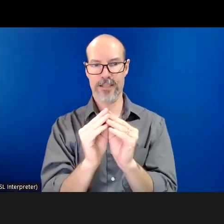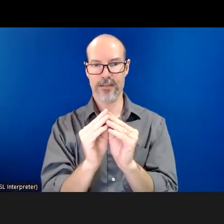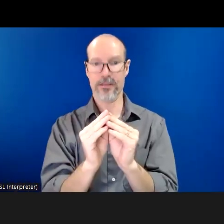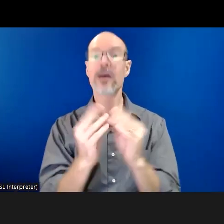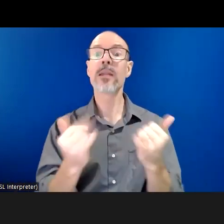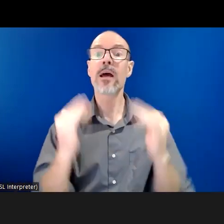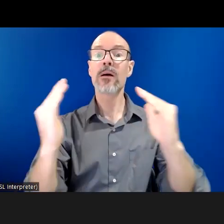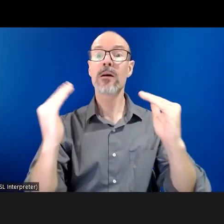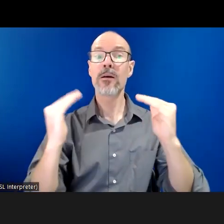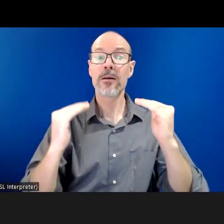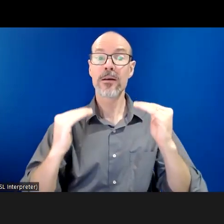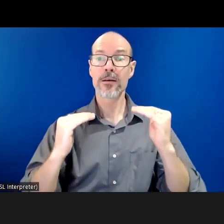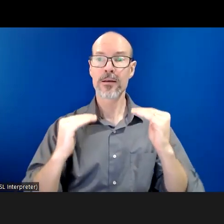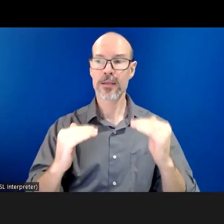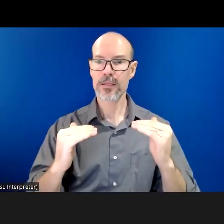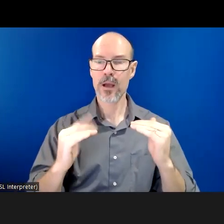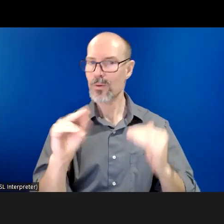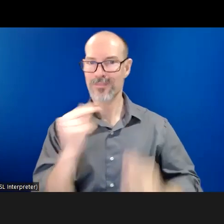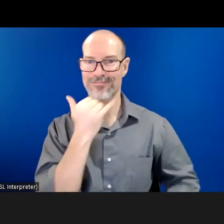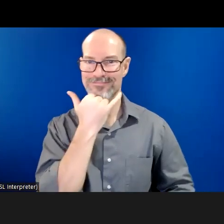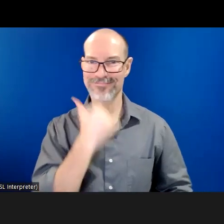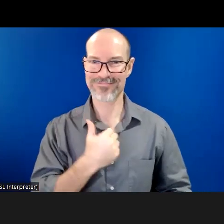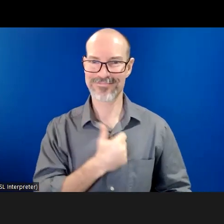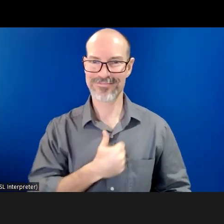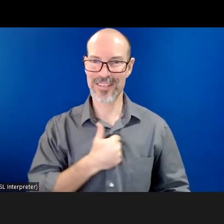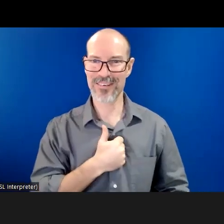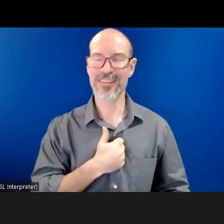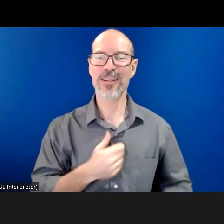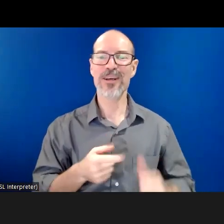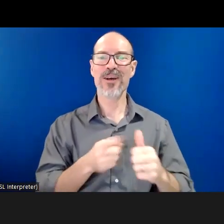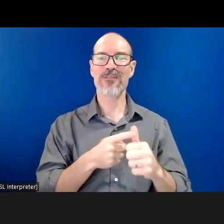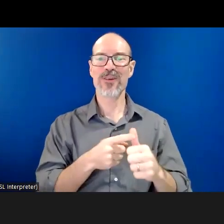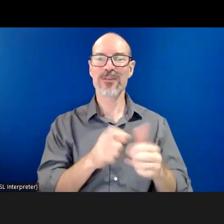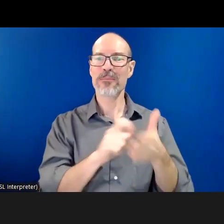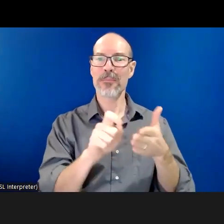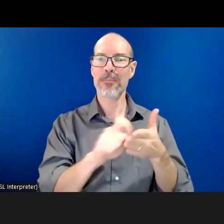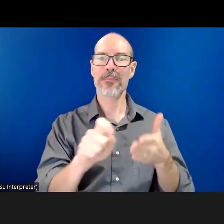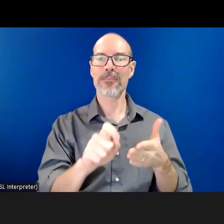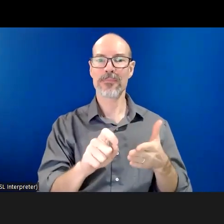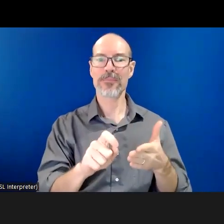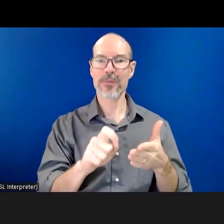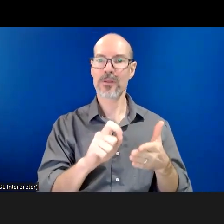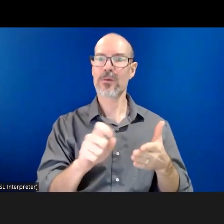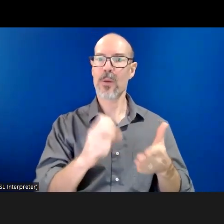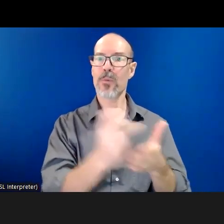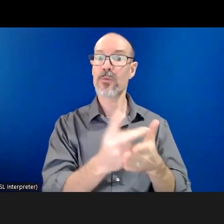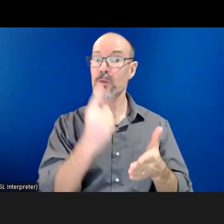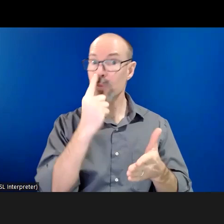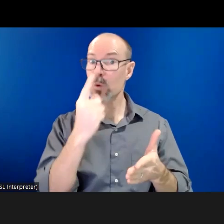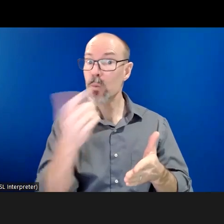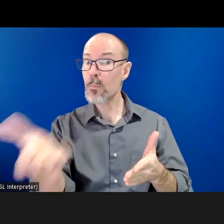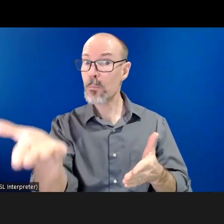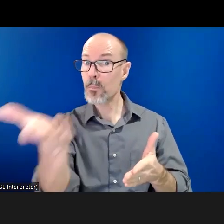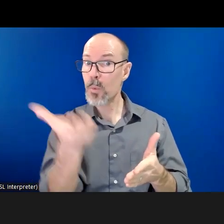to the next. Oh, no, sorry. We're doing the minutes. So we will, if I can get a motion to approve the minutes